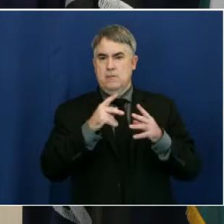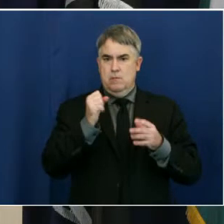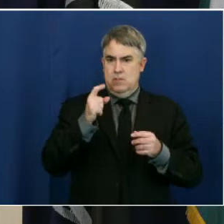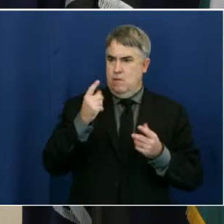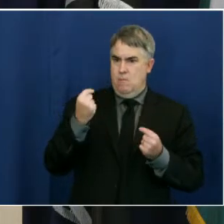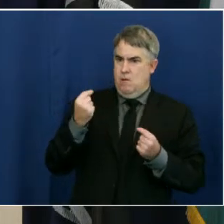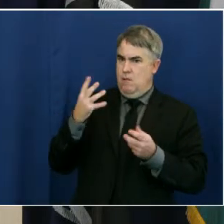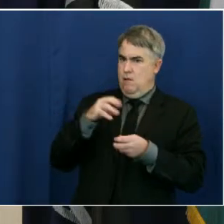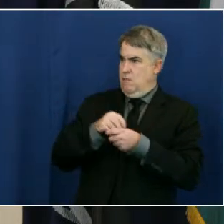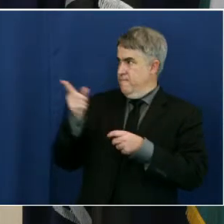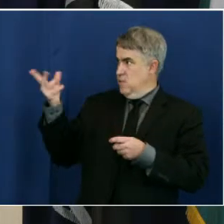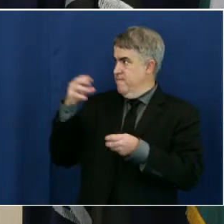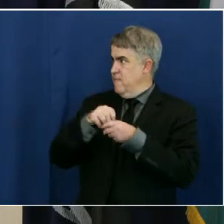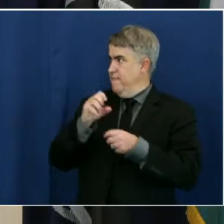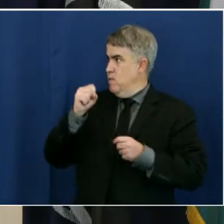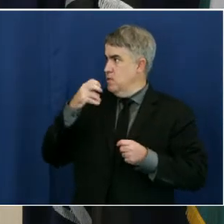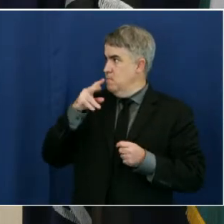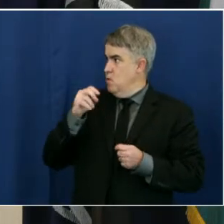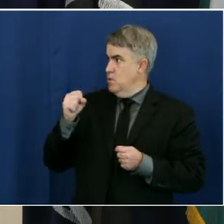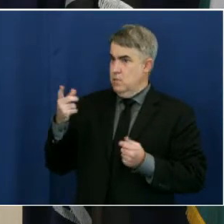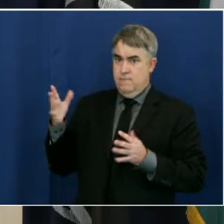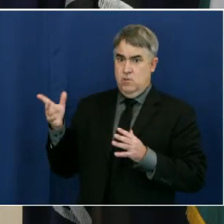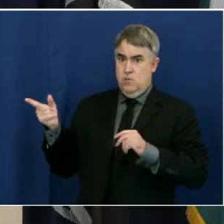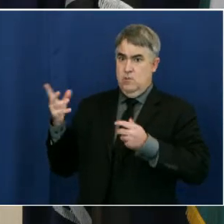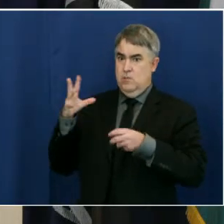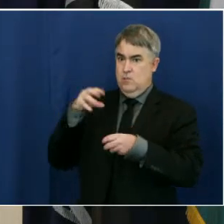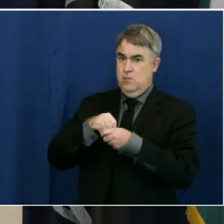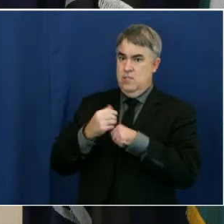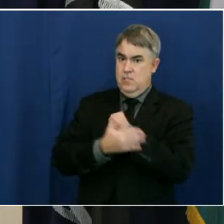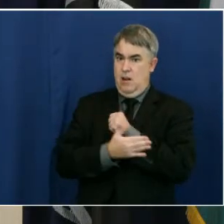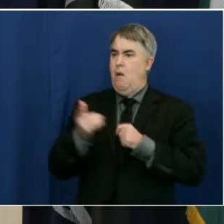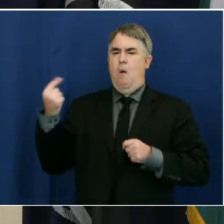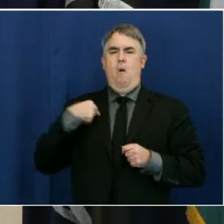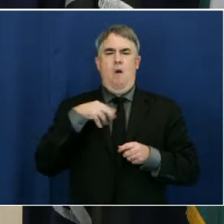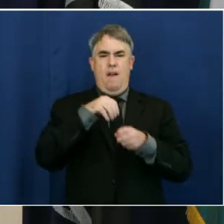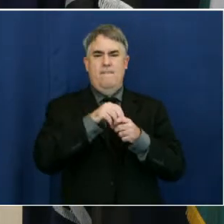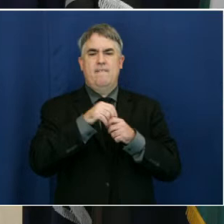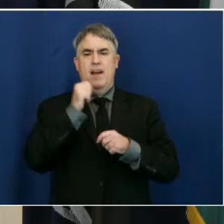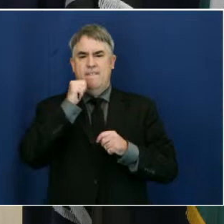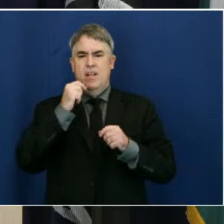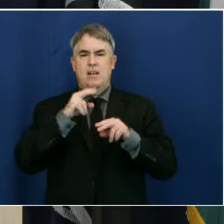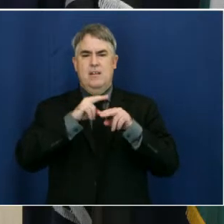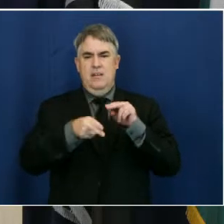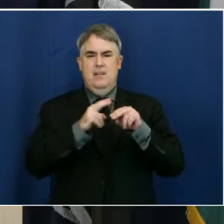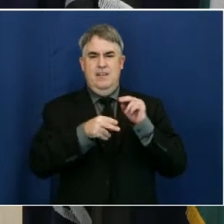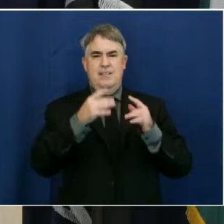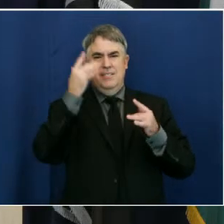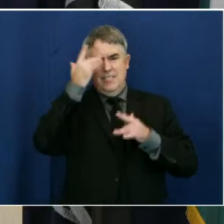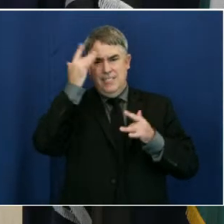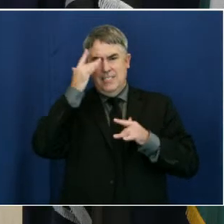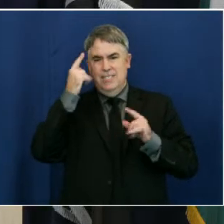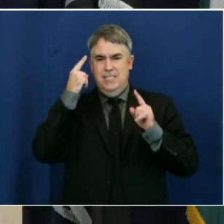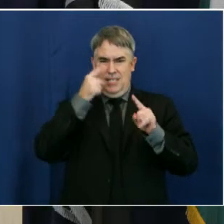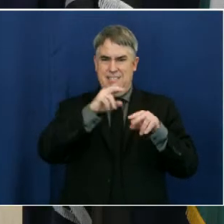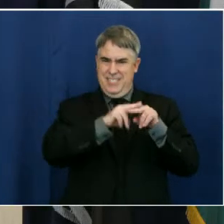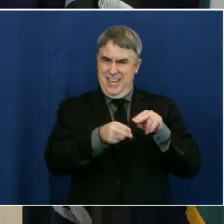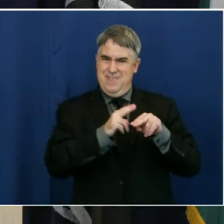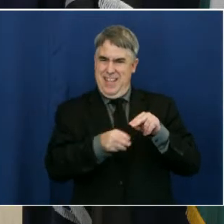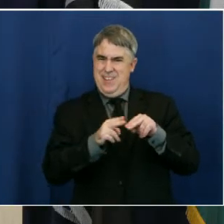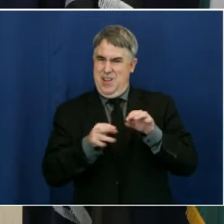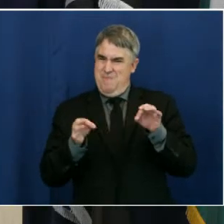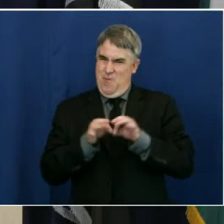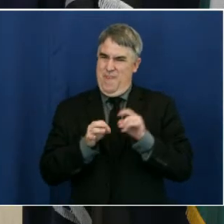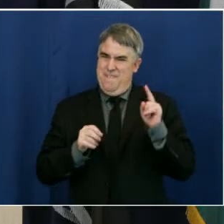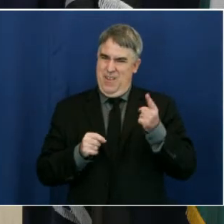At the county, we're working daily to lower the case count, get people vaccinated, which will give us the ability to get kids in